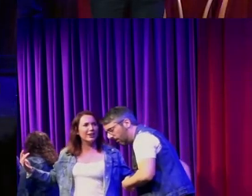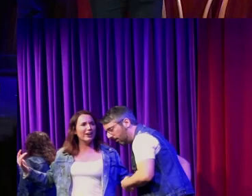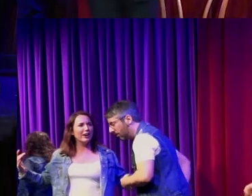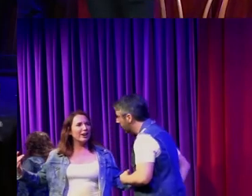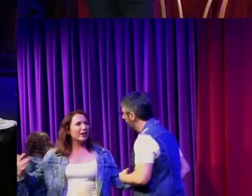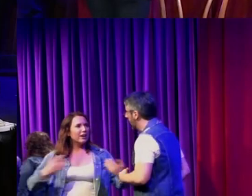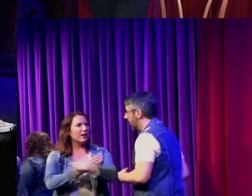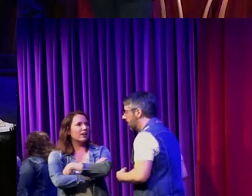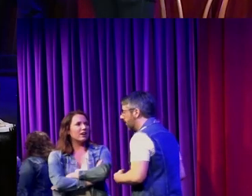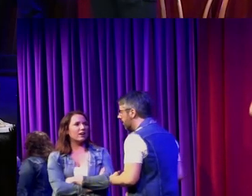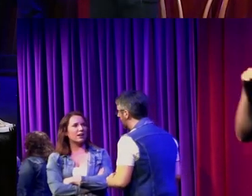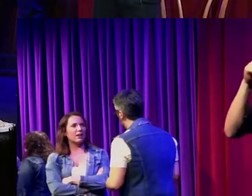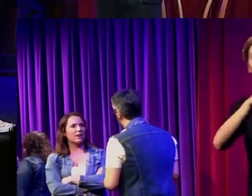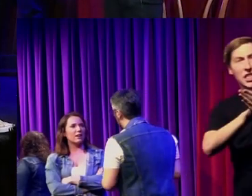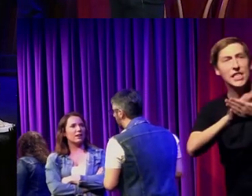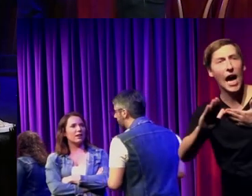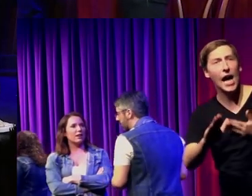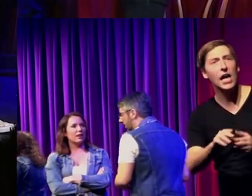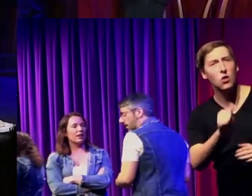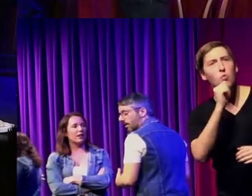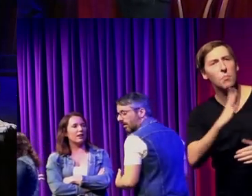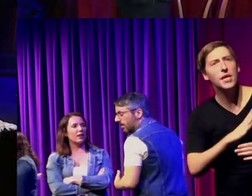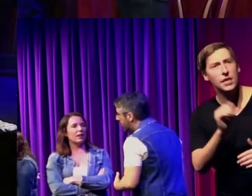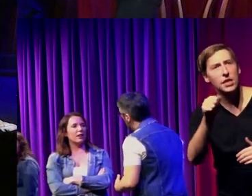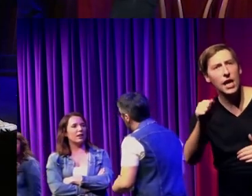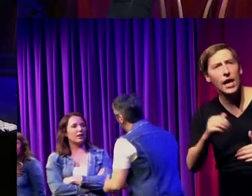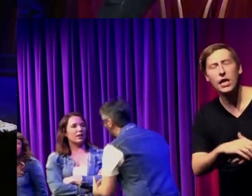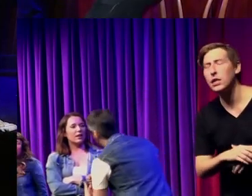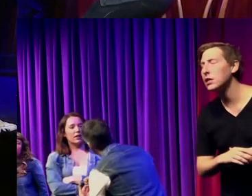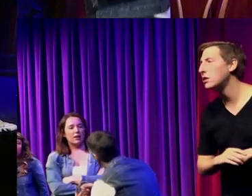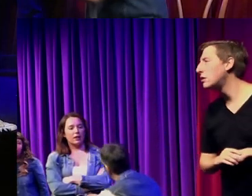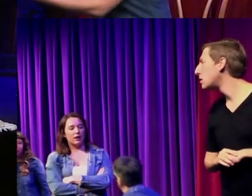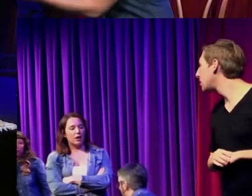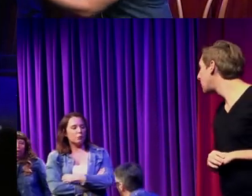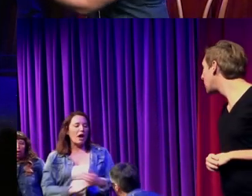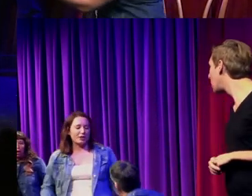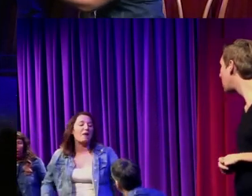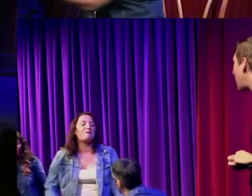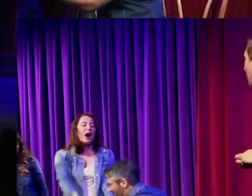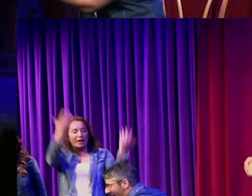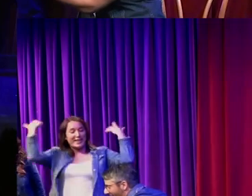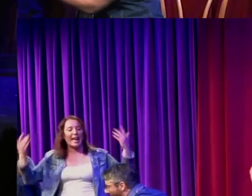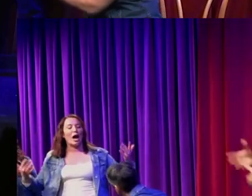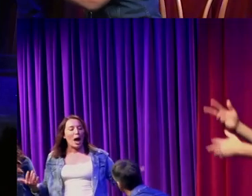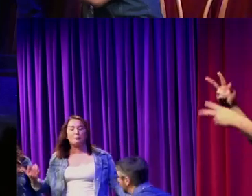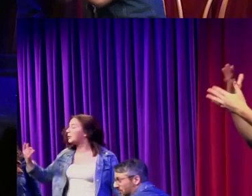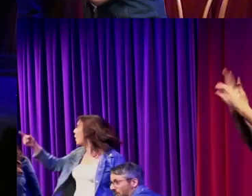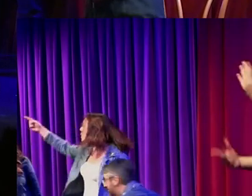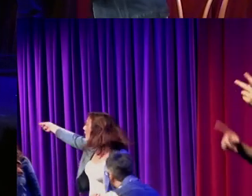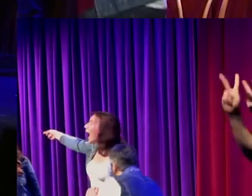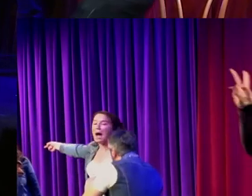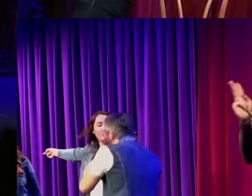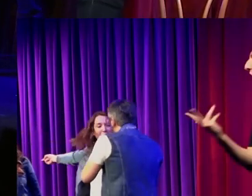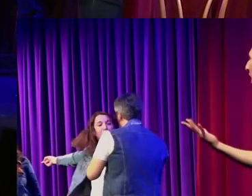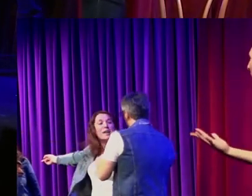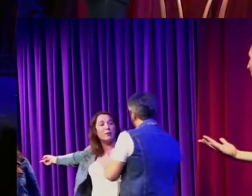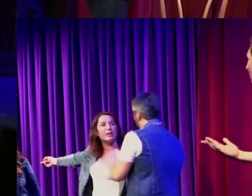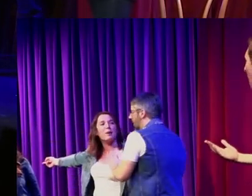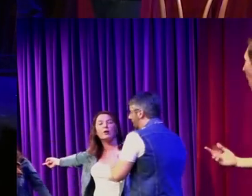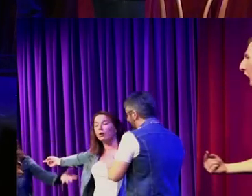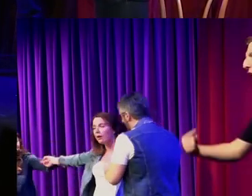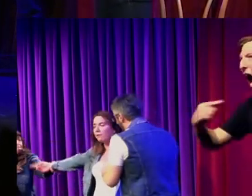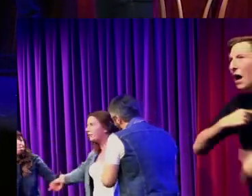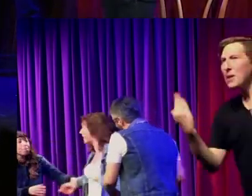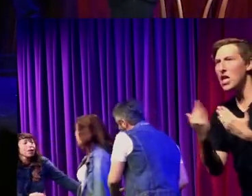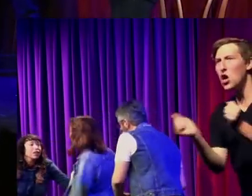shit, she's nice. All right. And if you would. What the fuck? Get up, dude. I'm in here